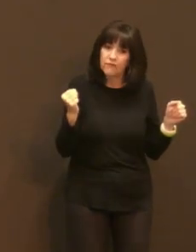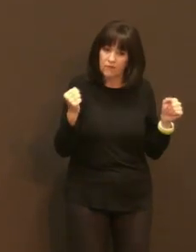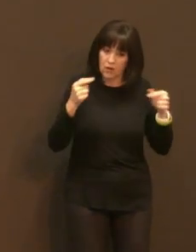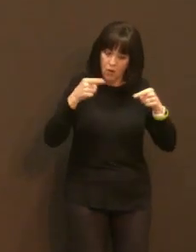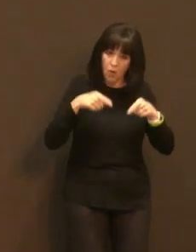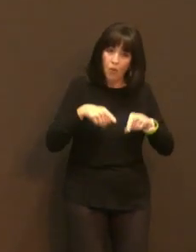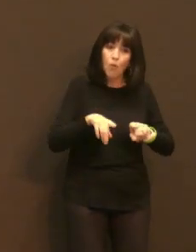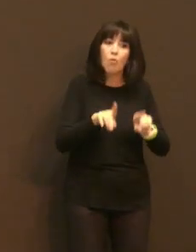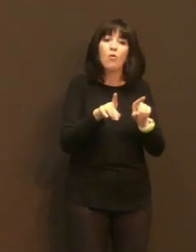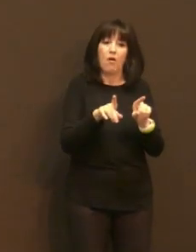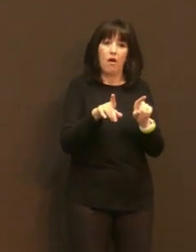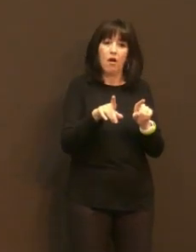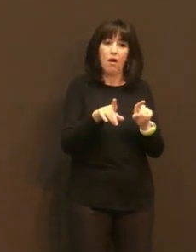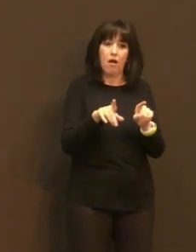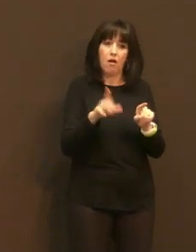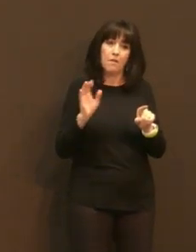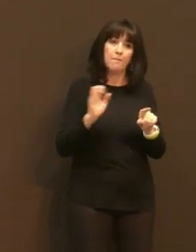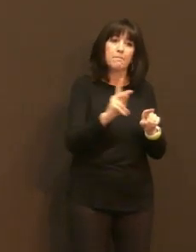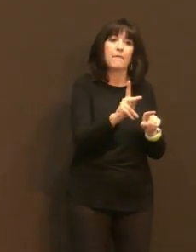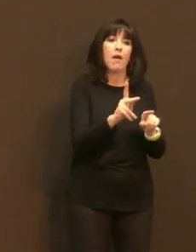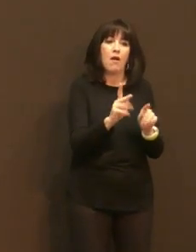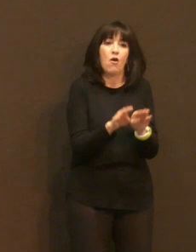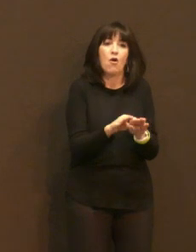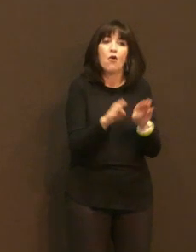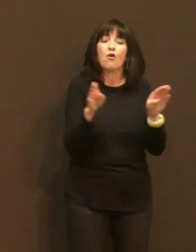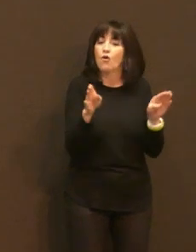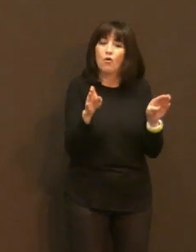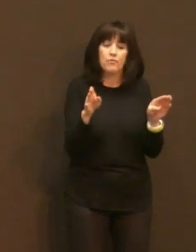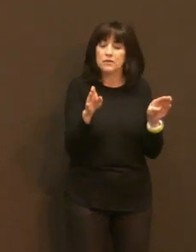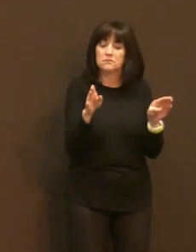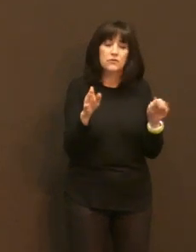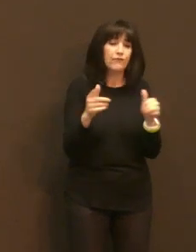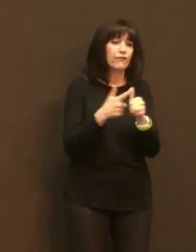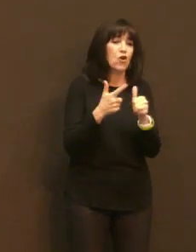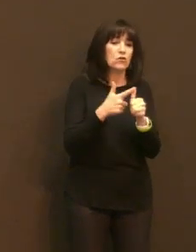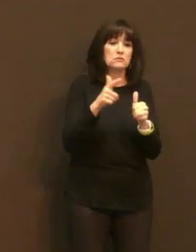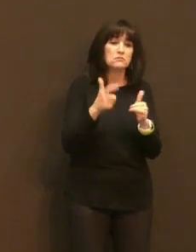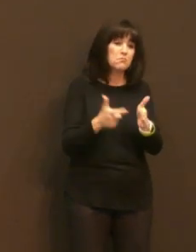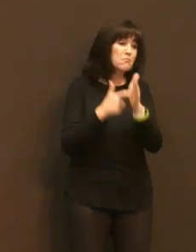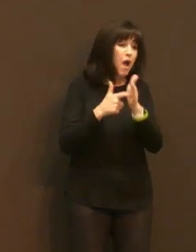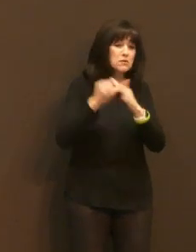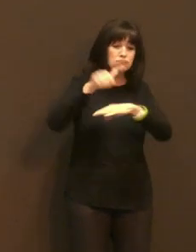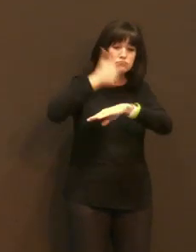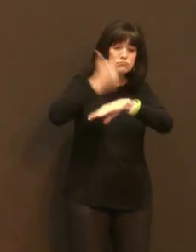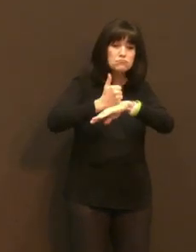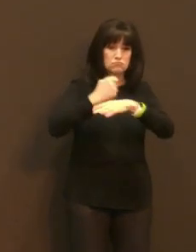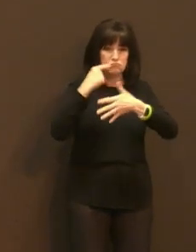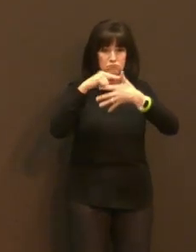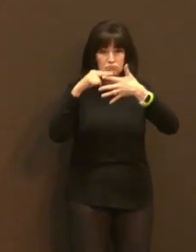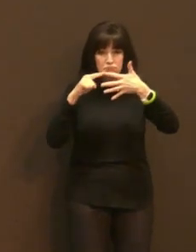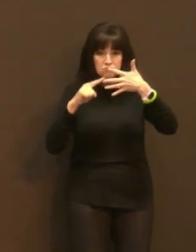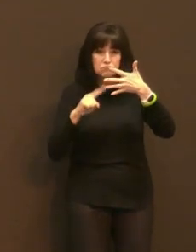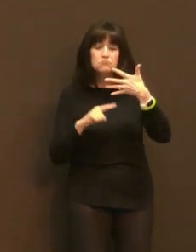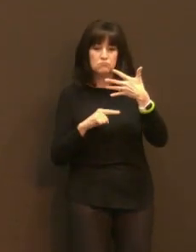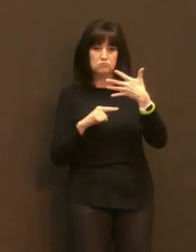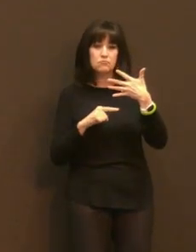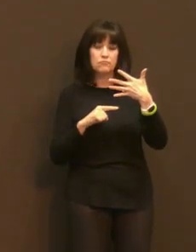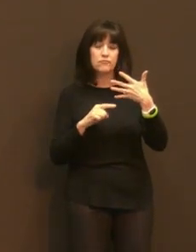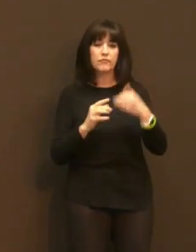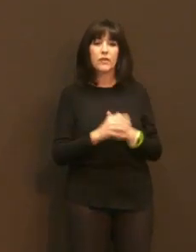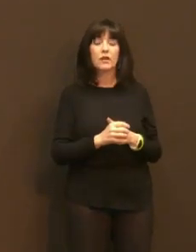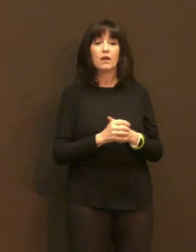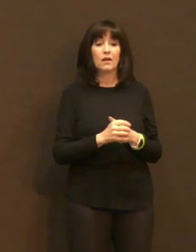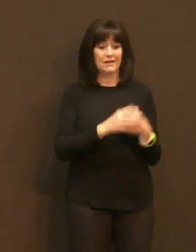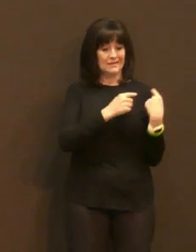testing program, Dr. Rattay, that'll look quite a bit different, I think, certainly more extensive than the one we've been doing. On